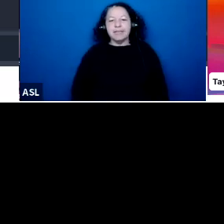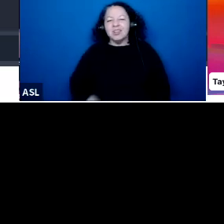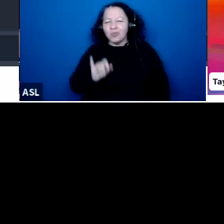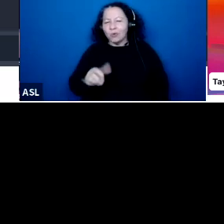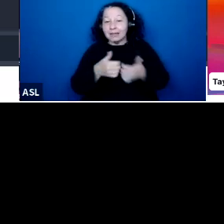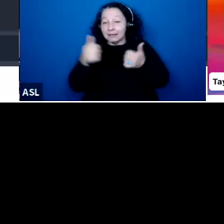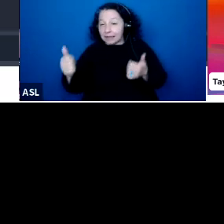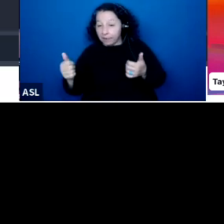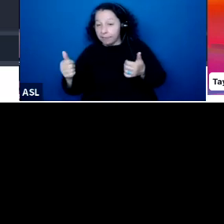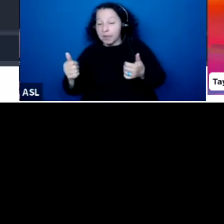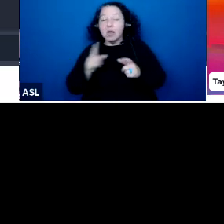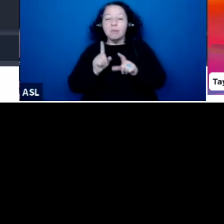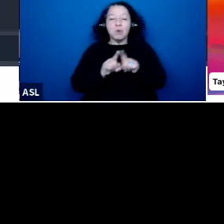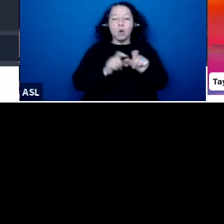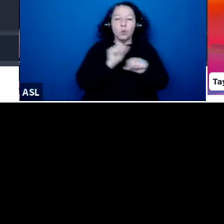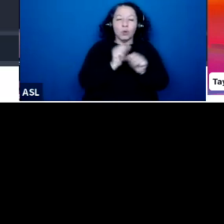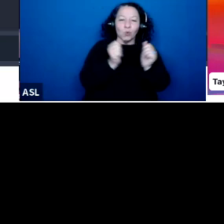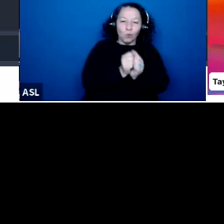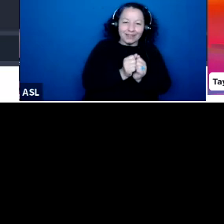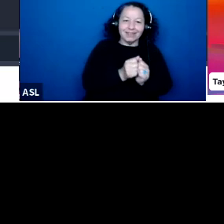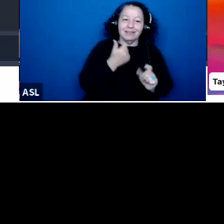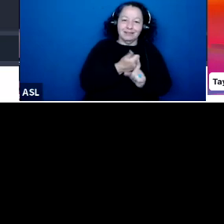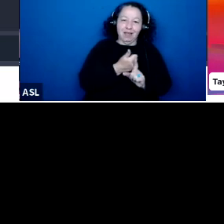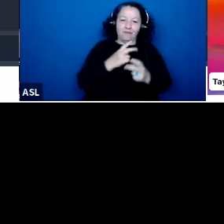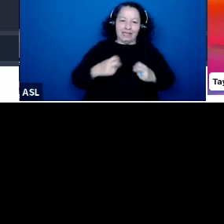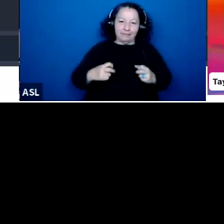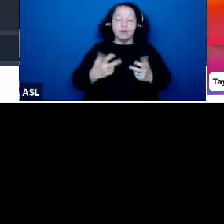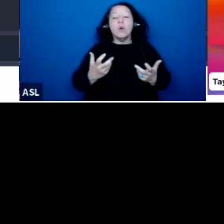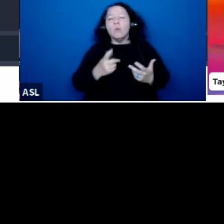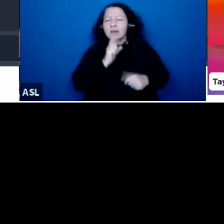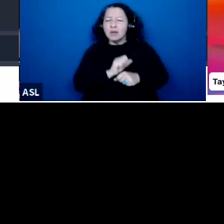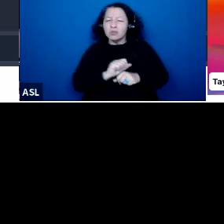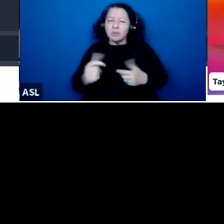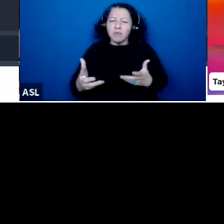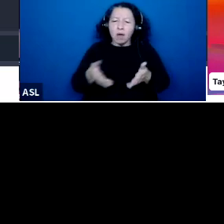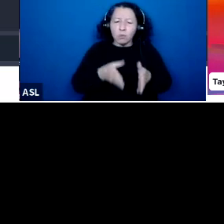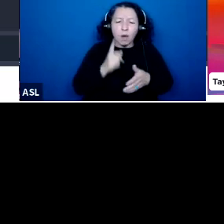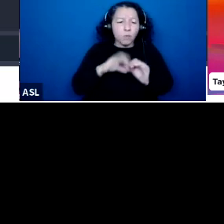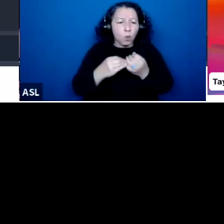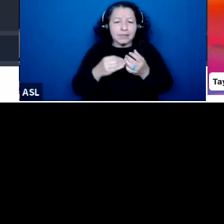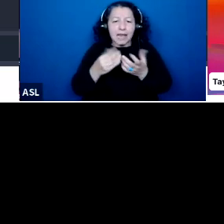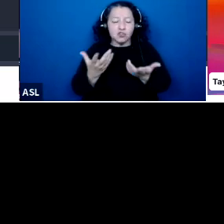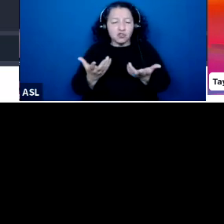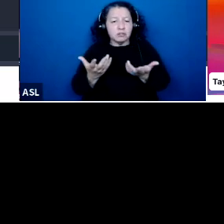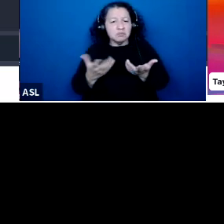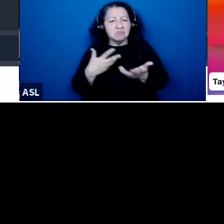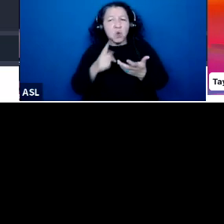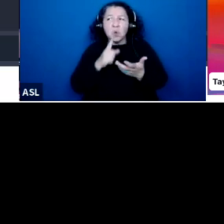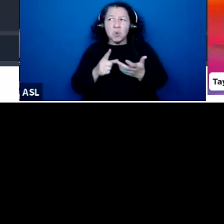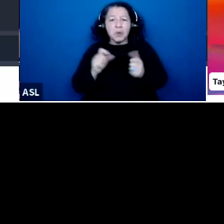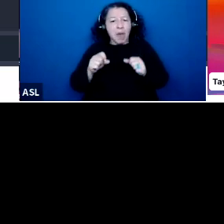is independent of, but also works in concert with that self-assessment because we wanted to provide a way for